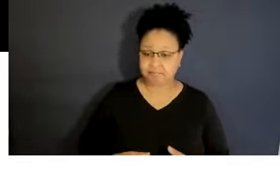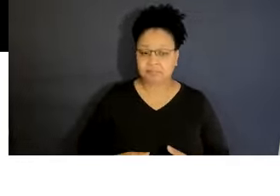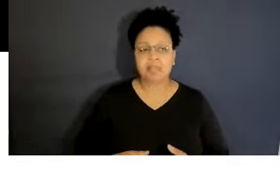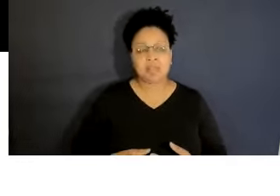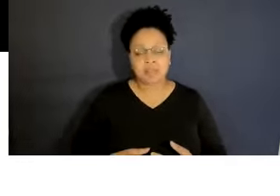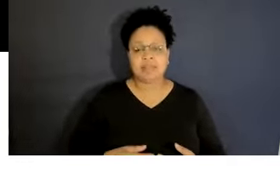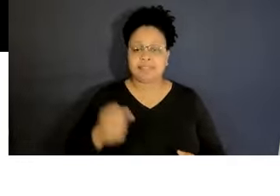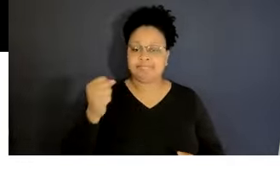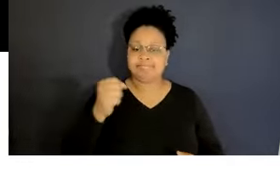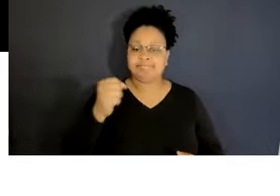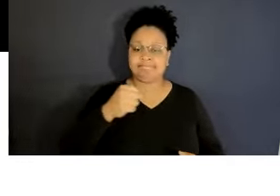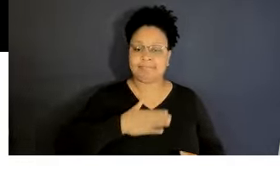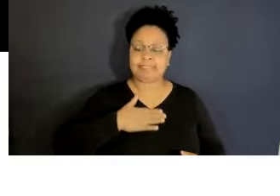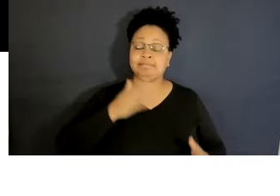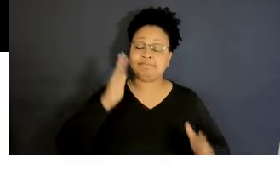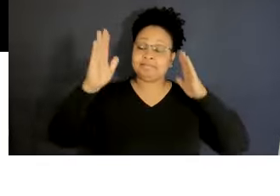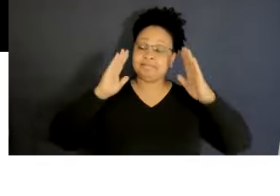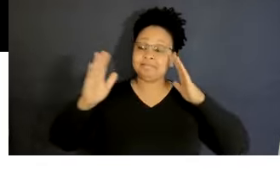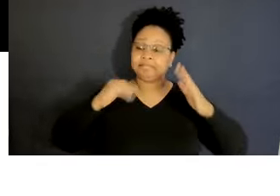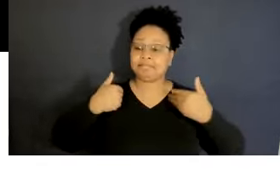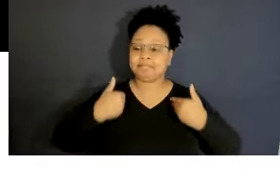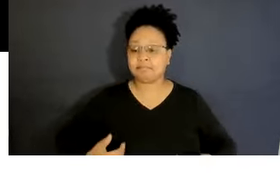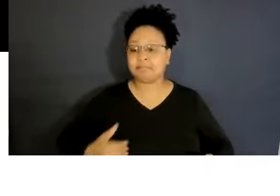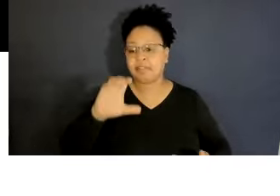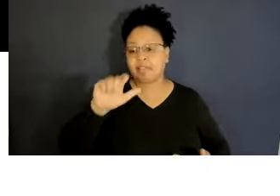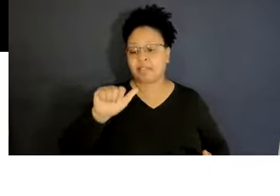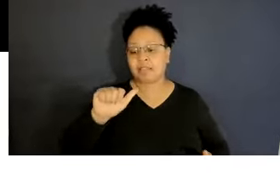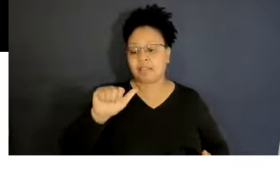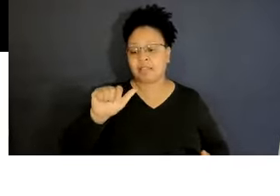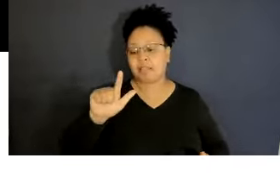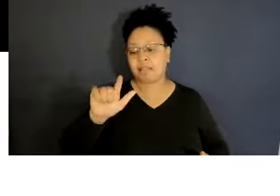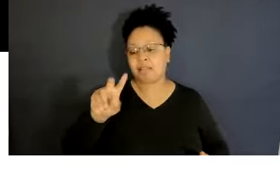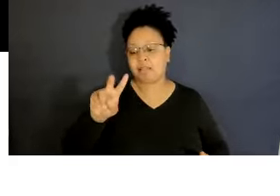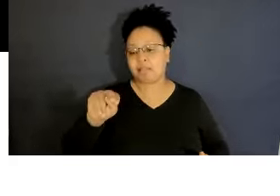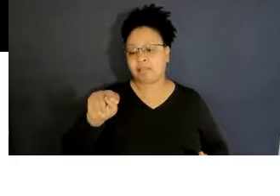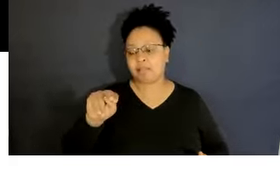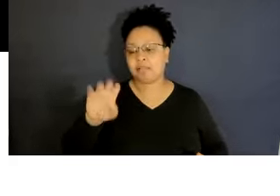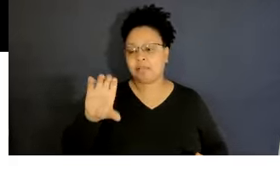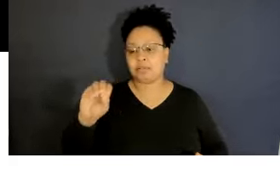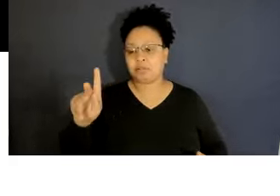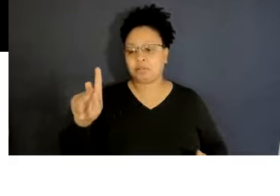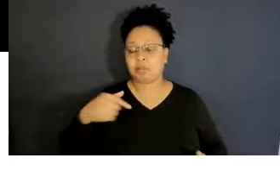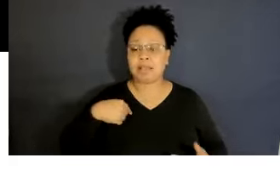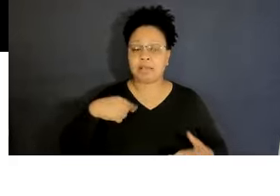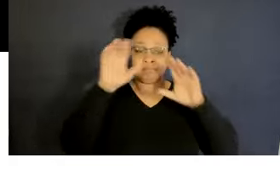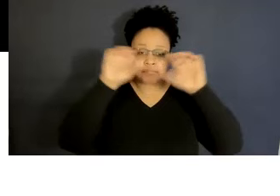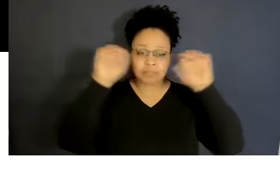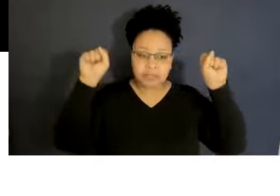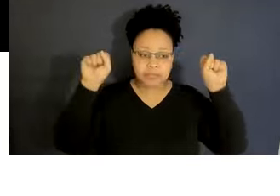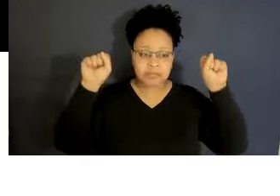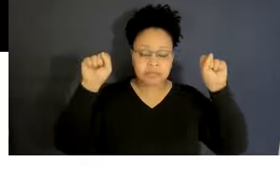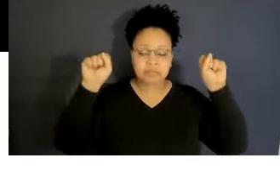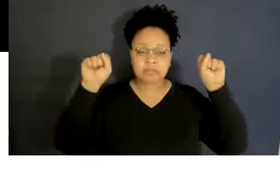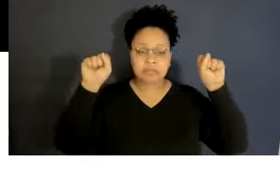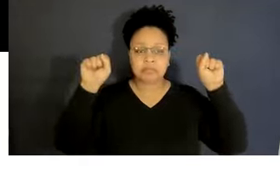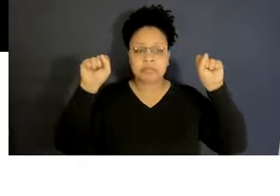Yes, please. Hi, my name is Calvin Cook. I am the president